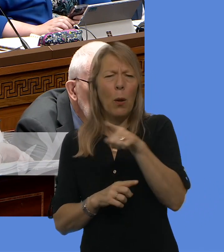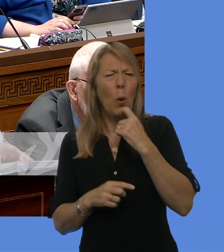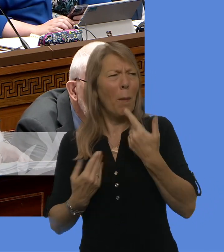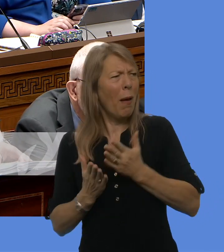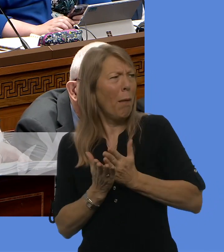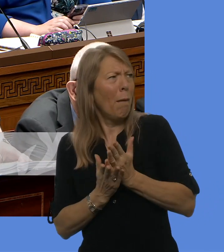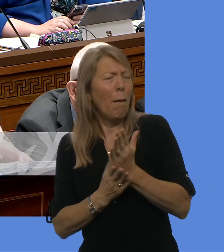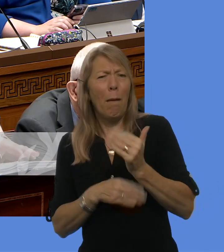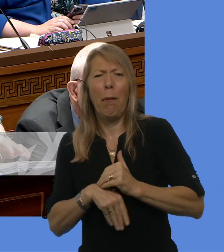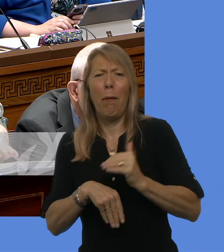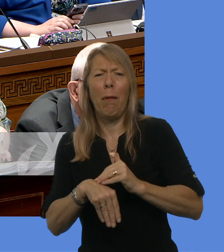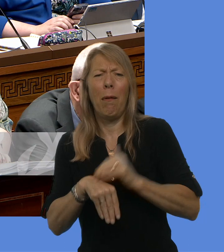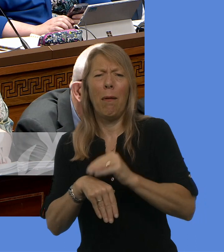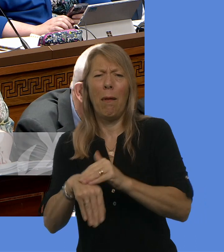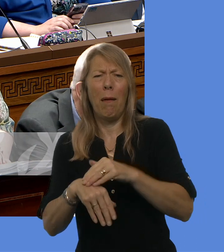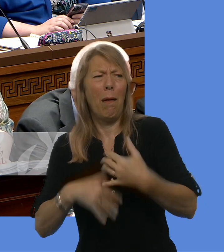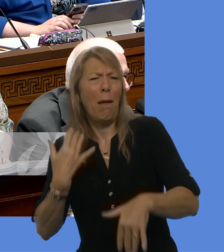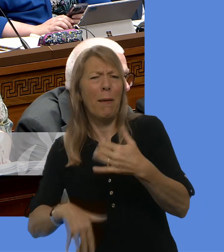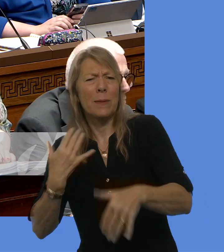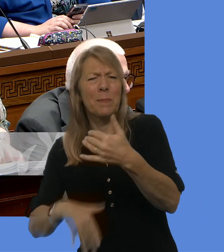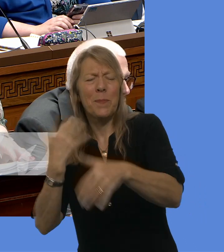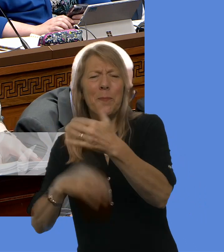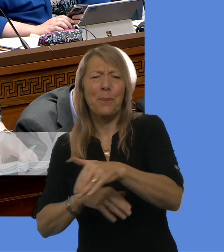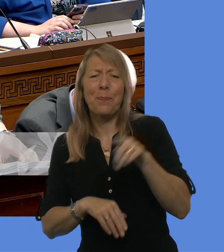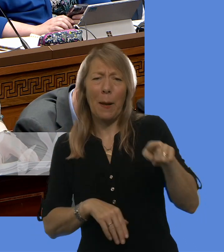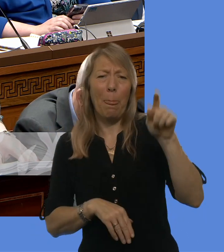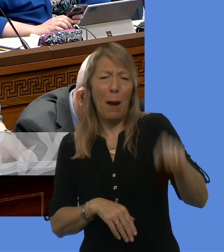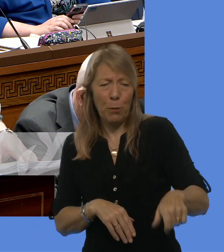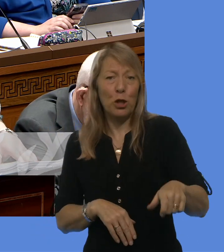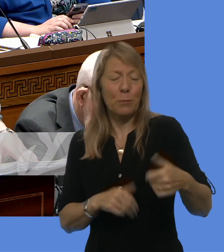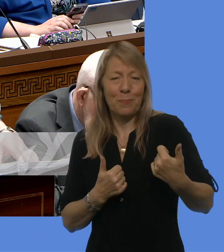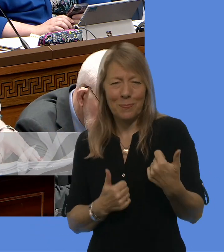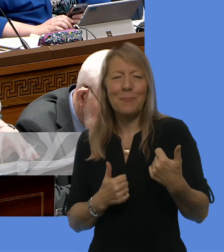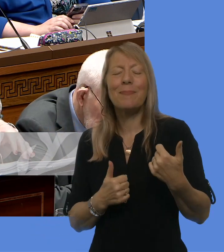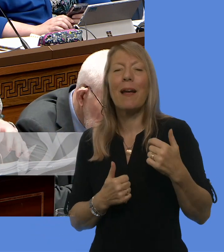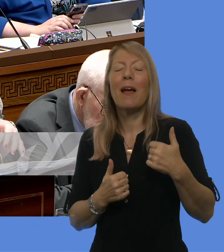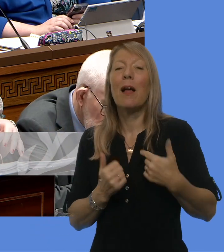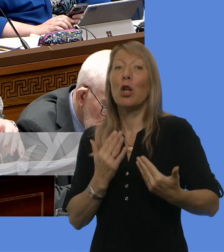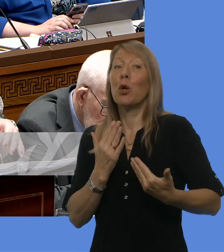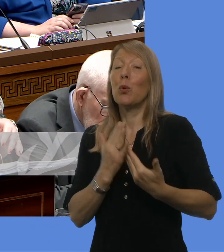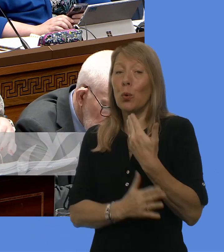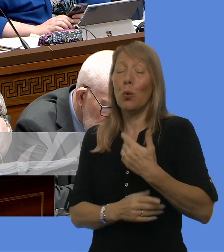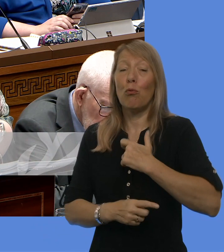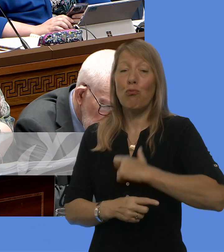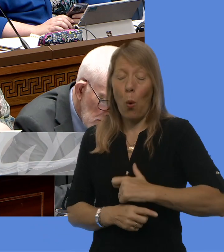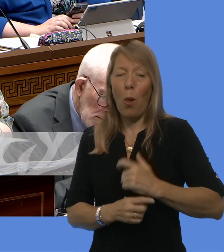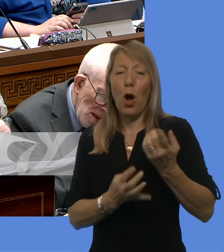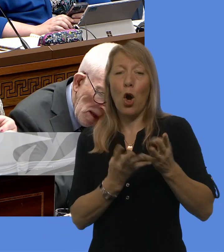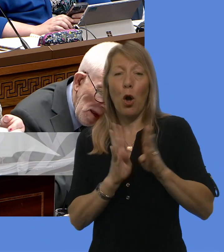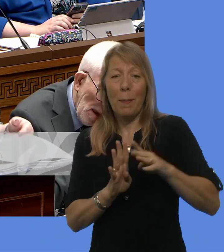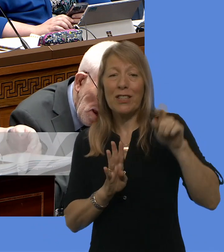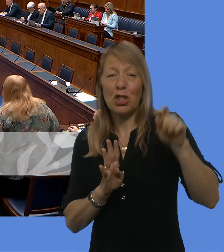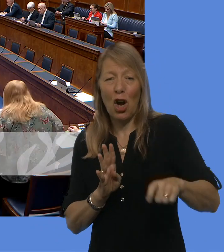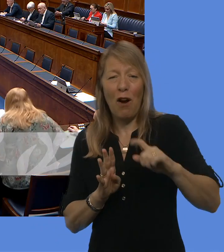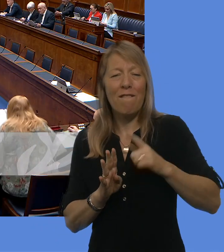and interests. I plan to introduce legislation before the end of the mandate to put the role of Commissioner for Victims of Crime on a statutory